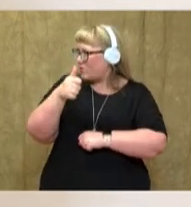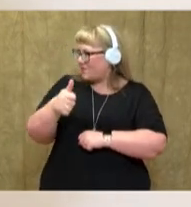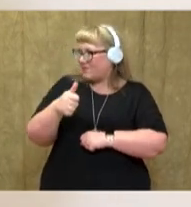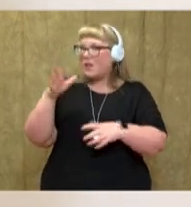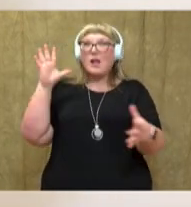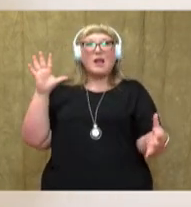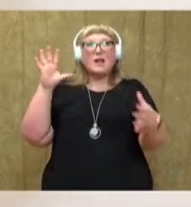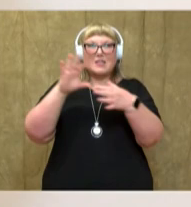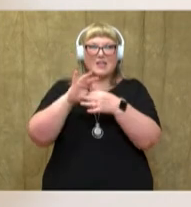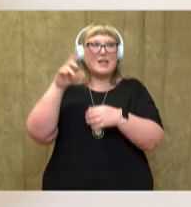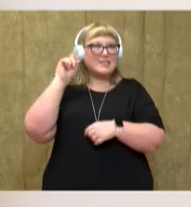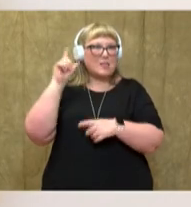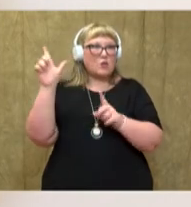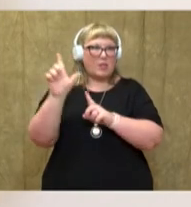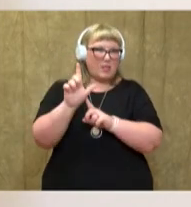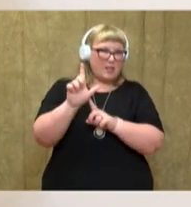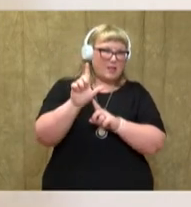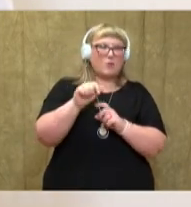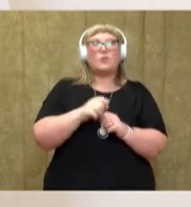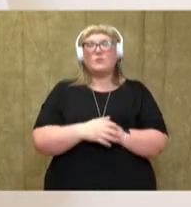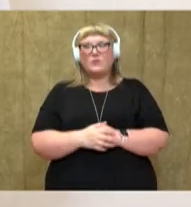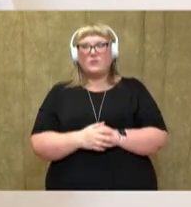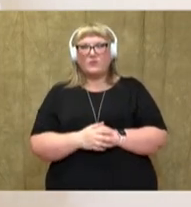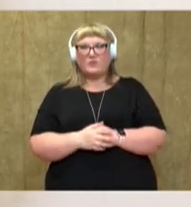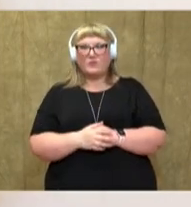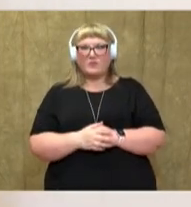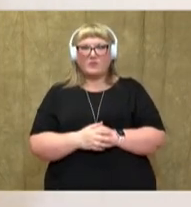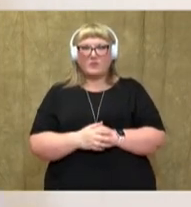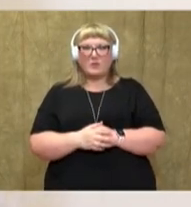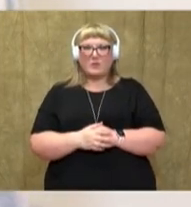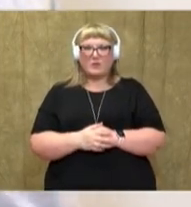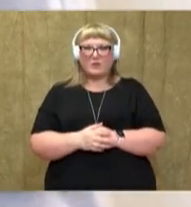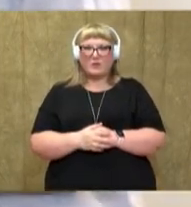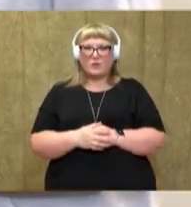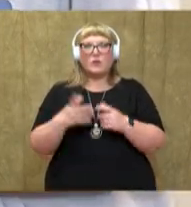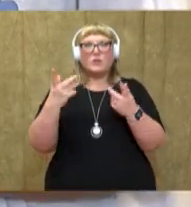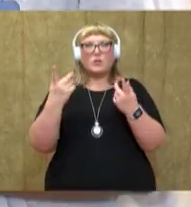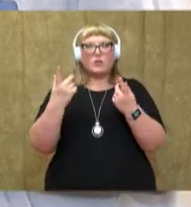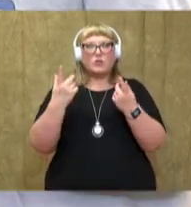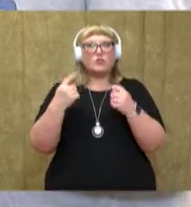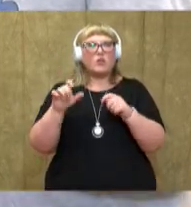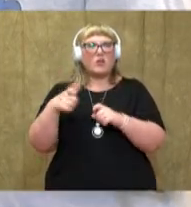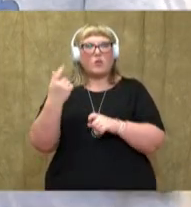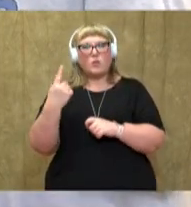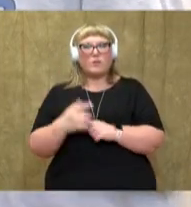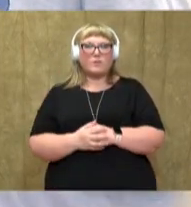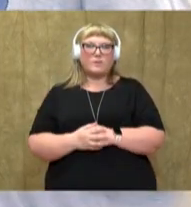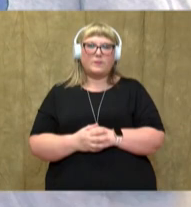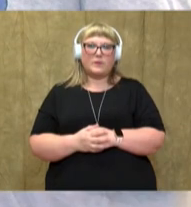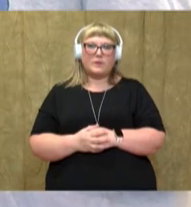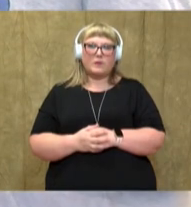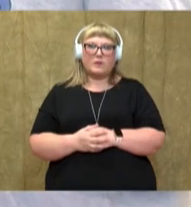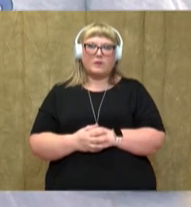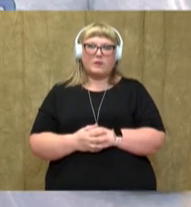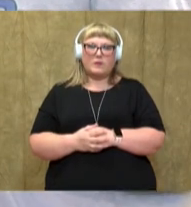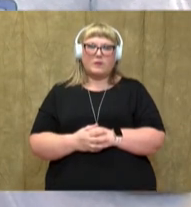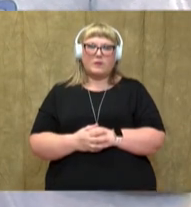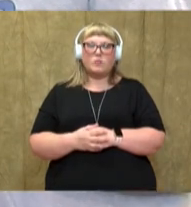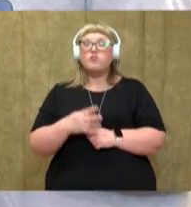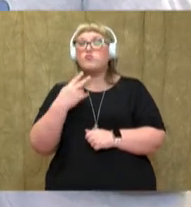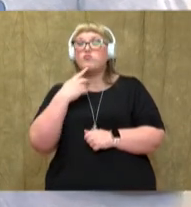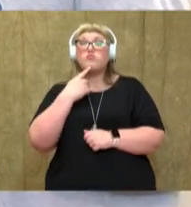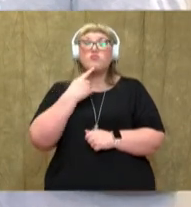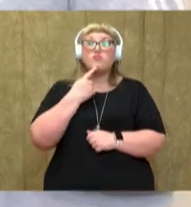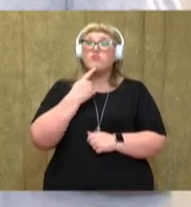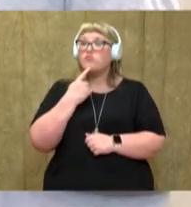those sounds to their letter or letters with our digraph. Let's try another one, friends. This time, let's look